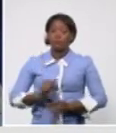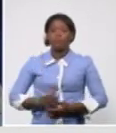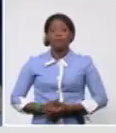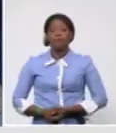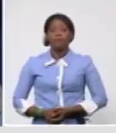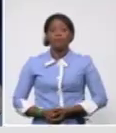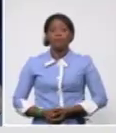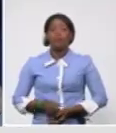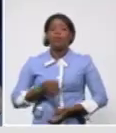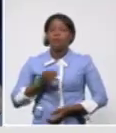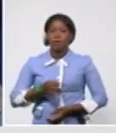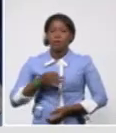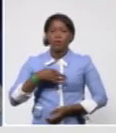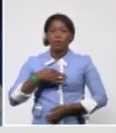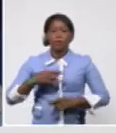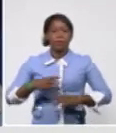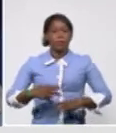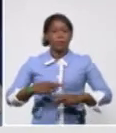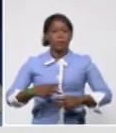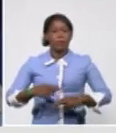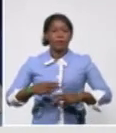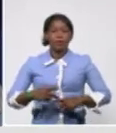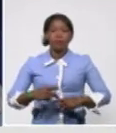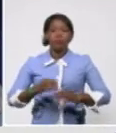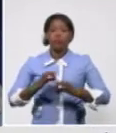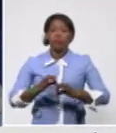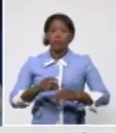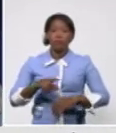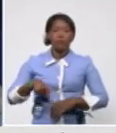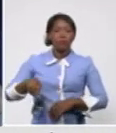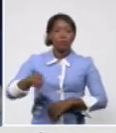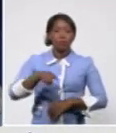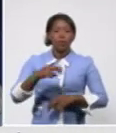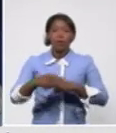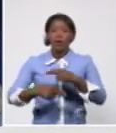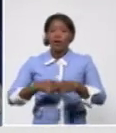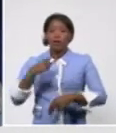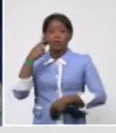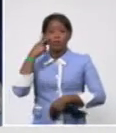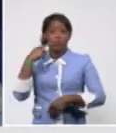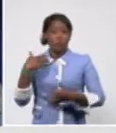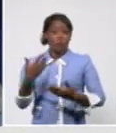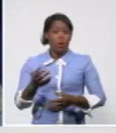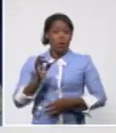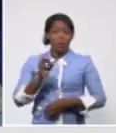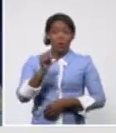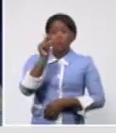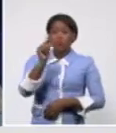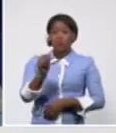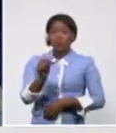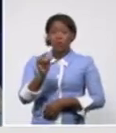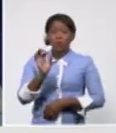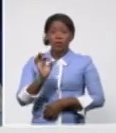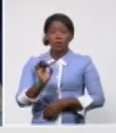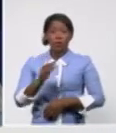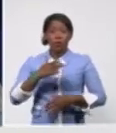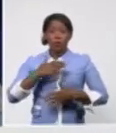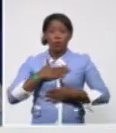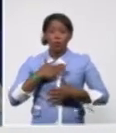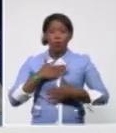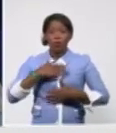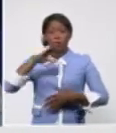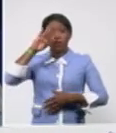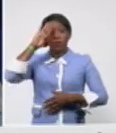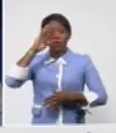virus. And, as we saw yesterday, in some cases, the viral load